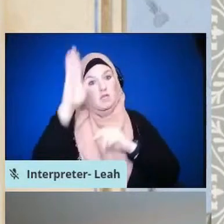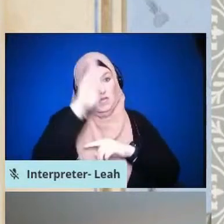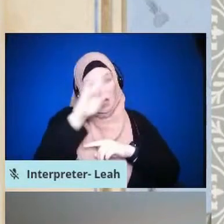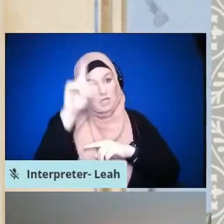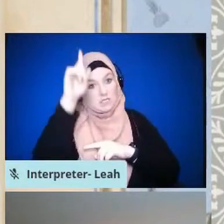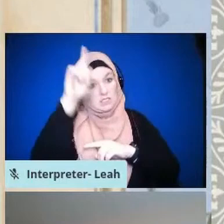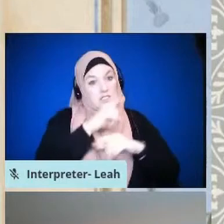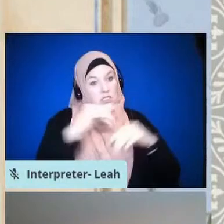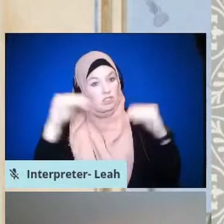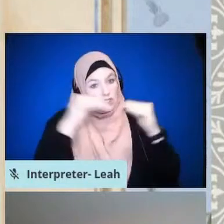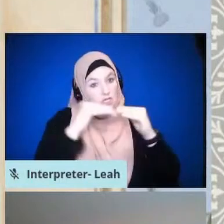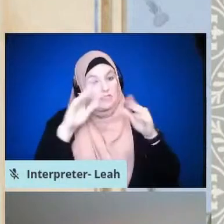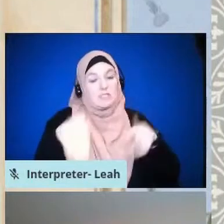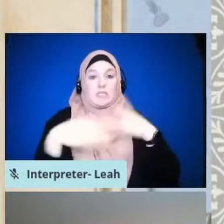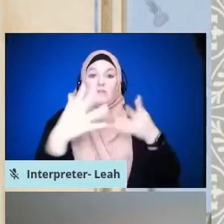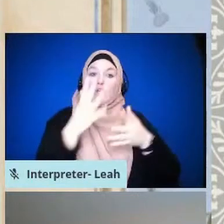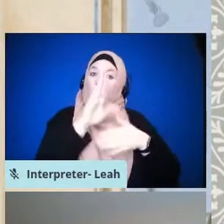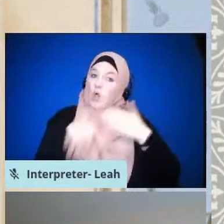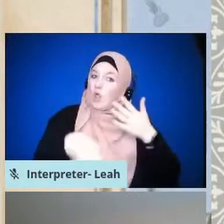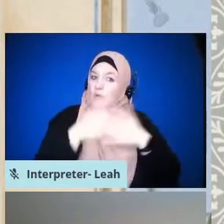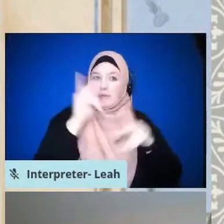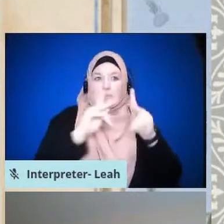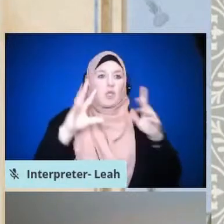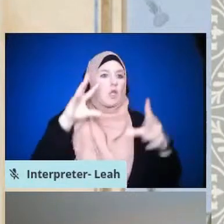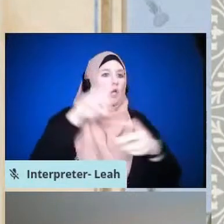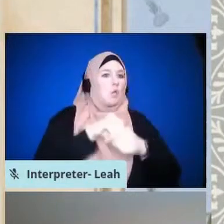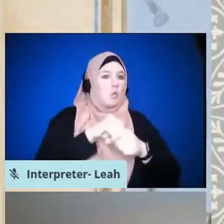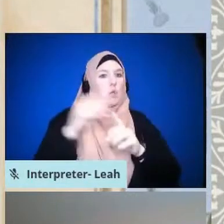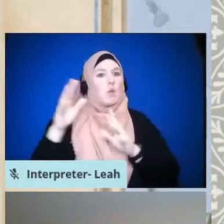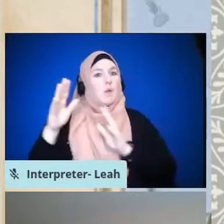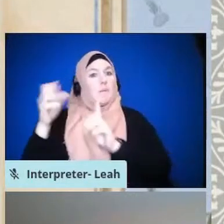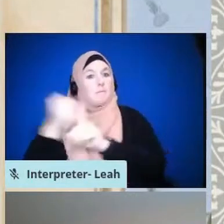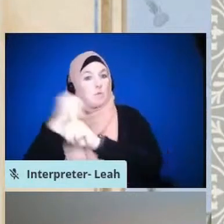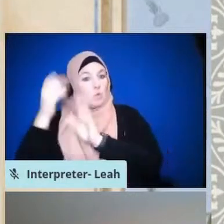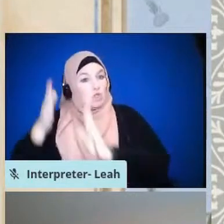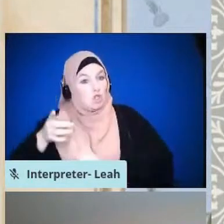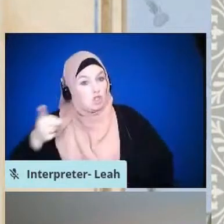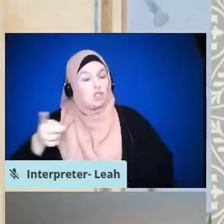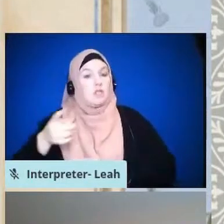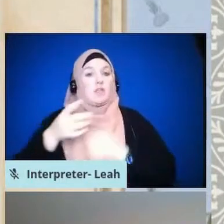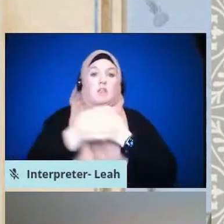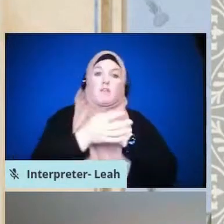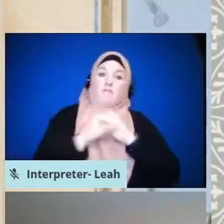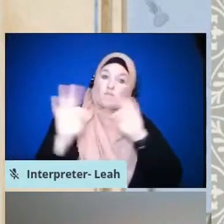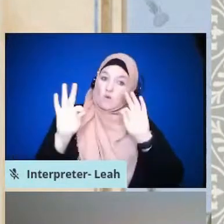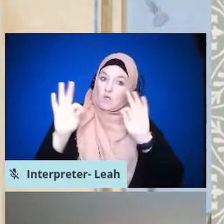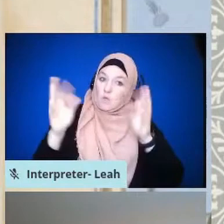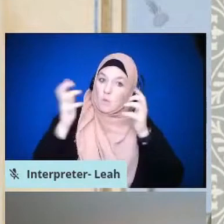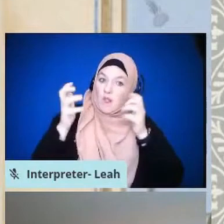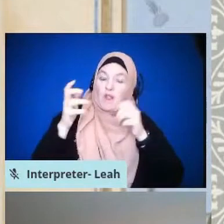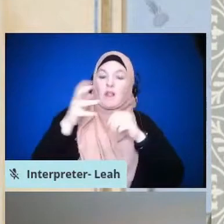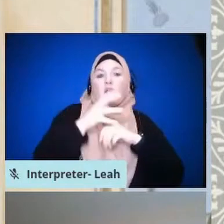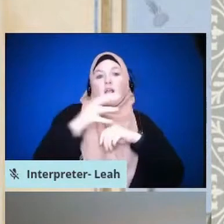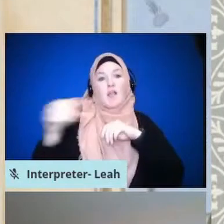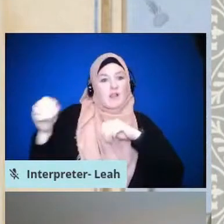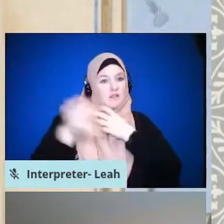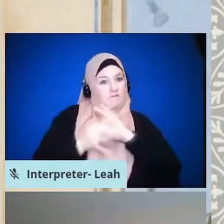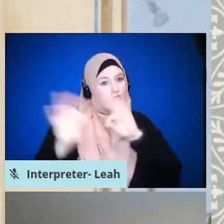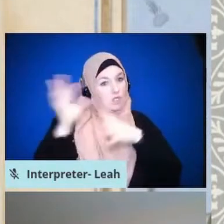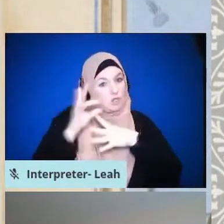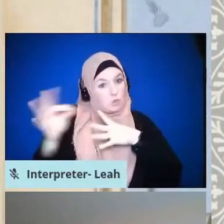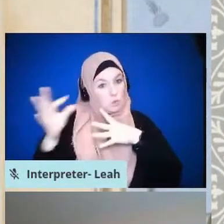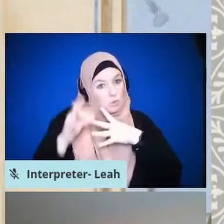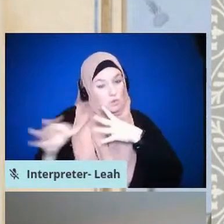just and gave all people, including the abuser, the free will and the free of